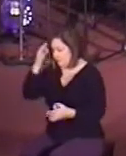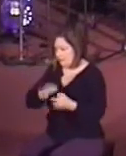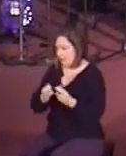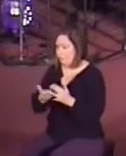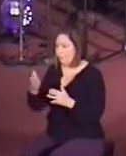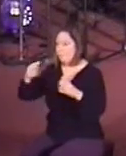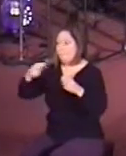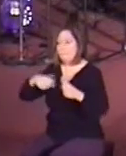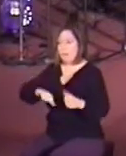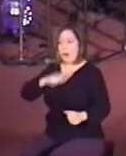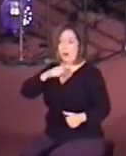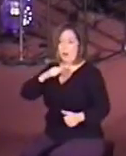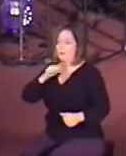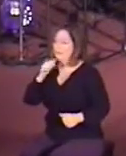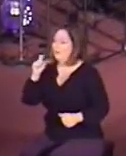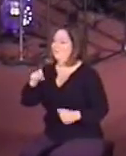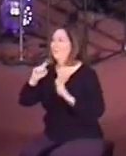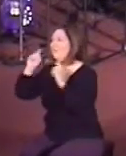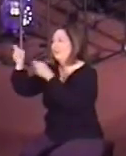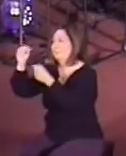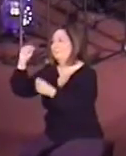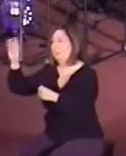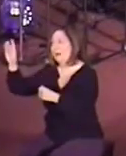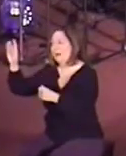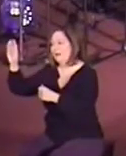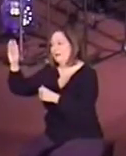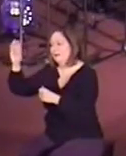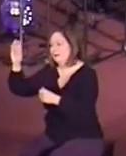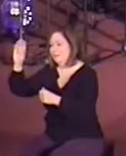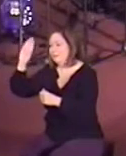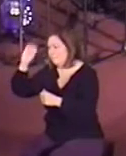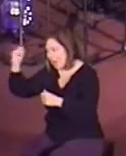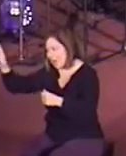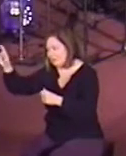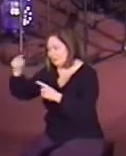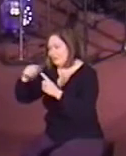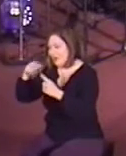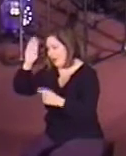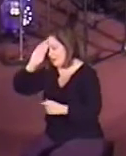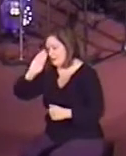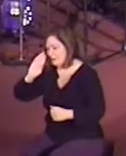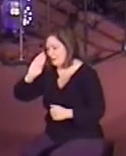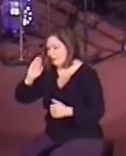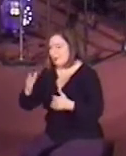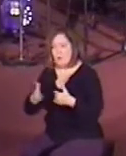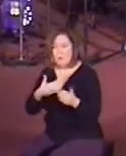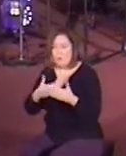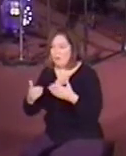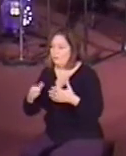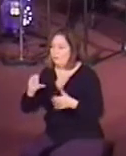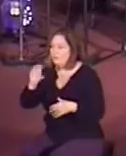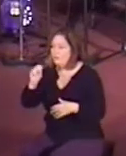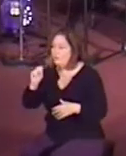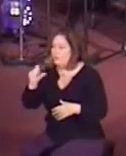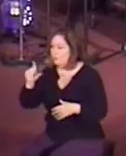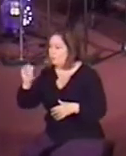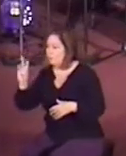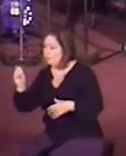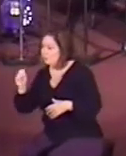own pride that we don't need to give back to God, or whatever it is. You see, C.S. Lewis said this about